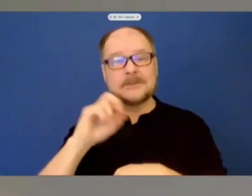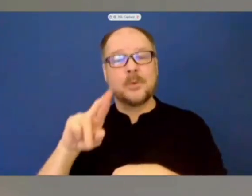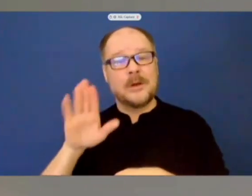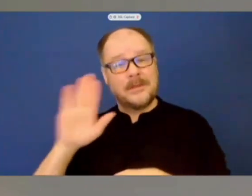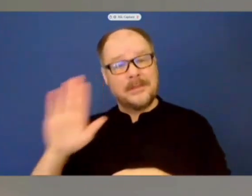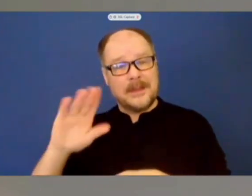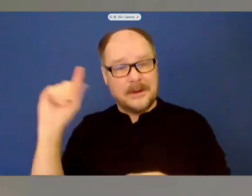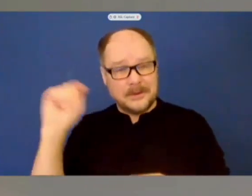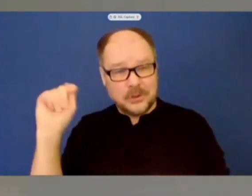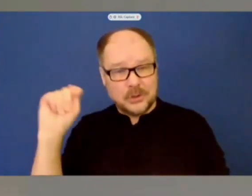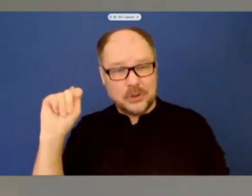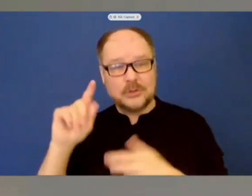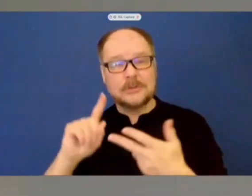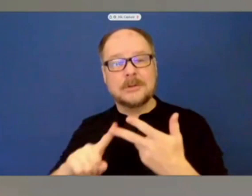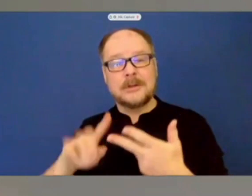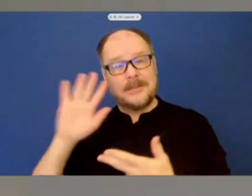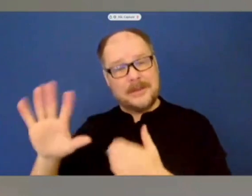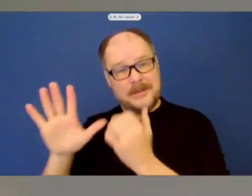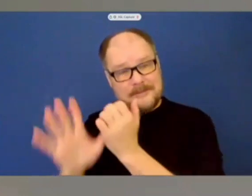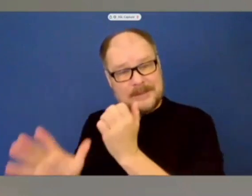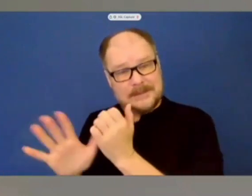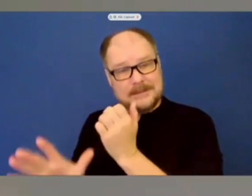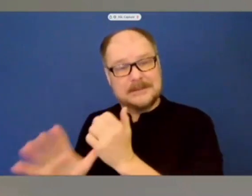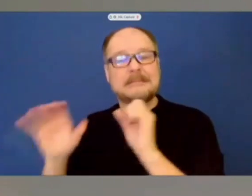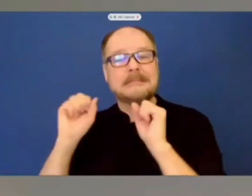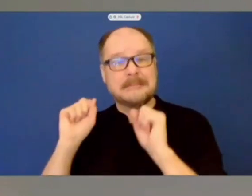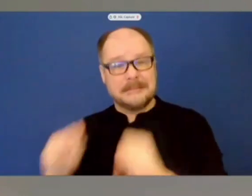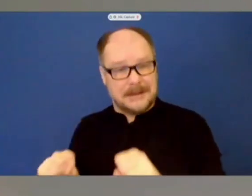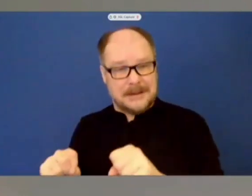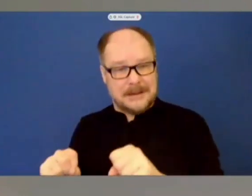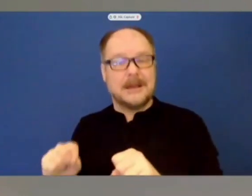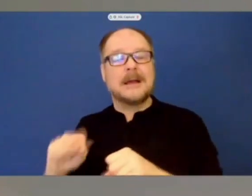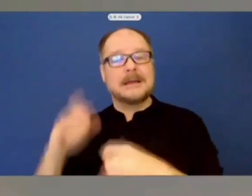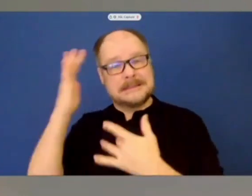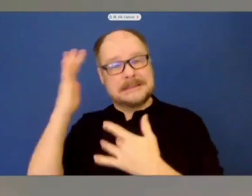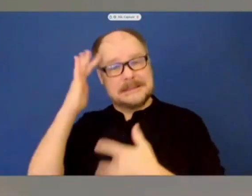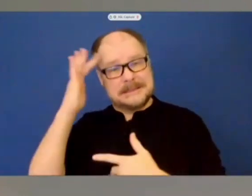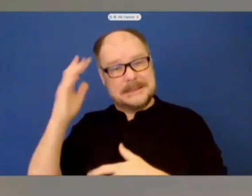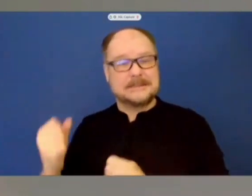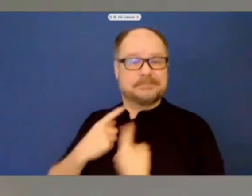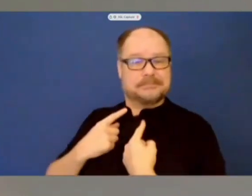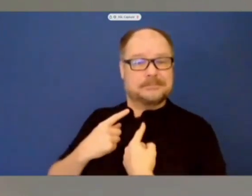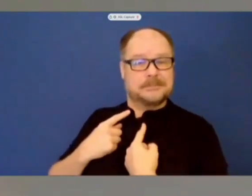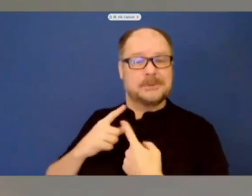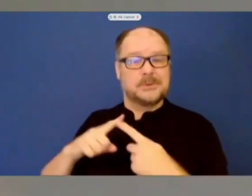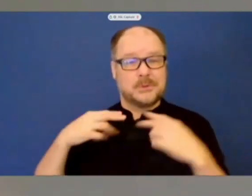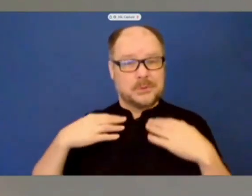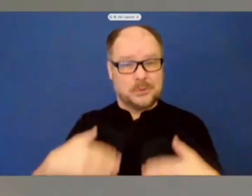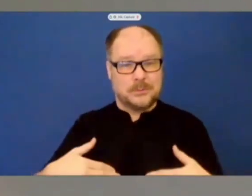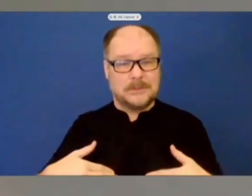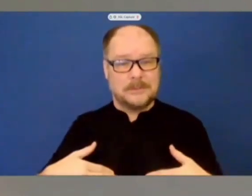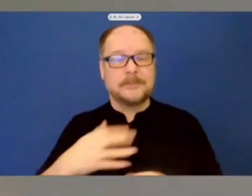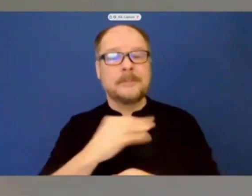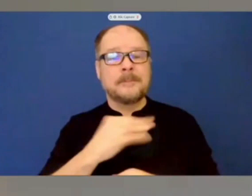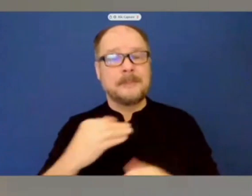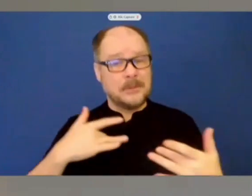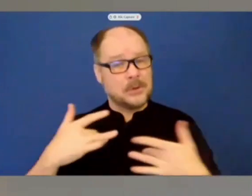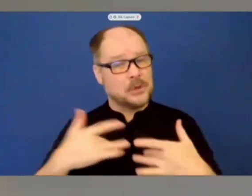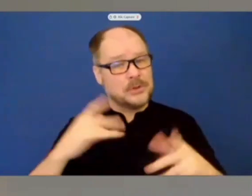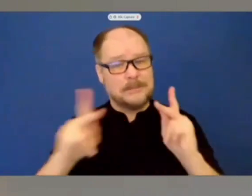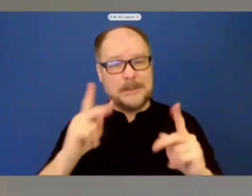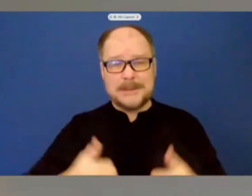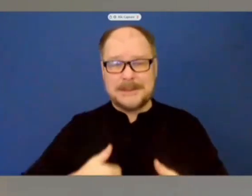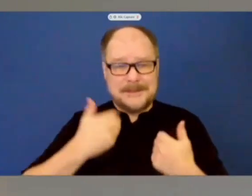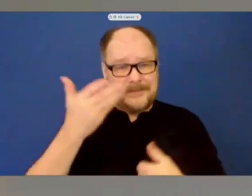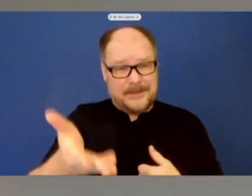or feces, can transmit disease. The other issue here is it's a concern for the people that are living on that site, but